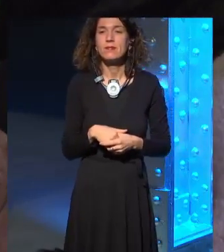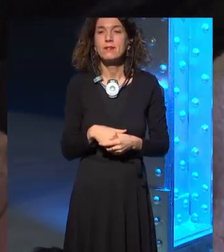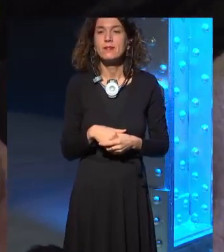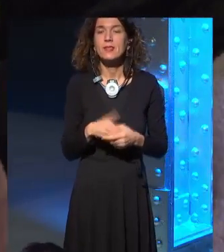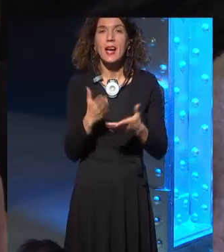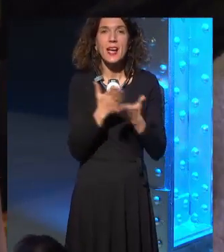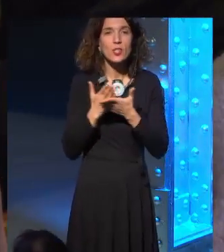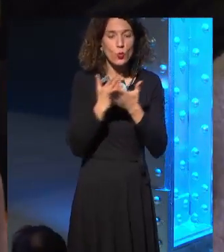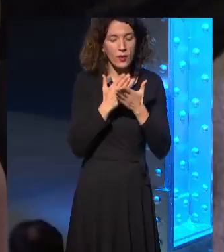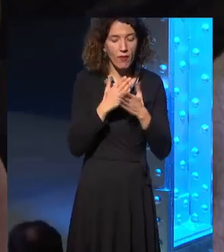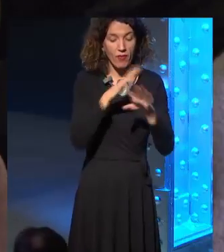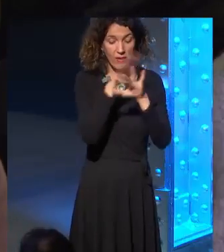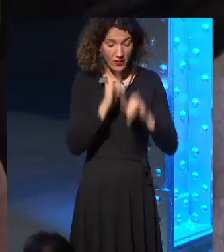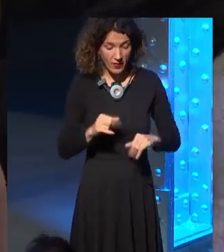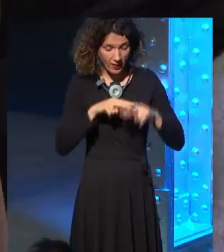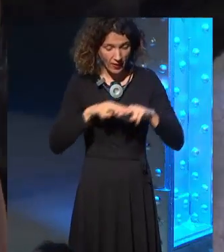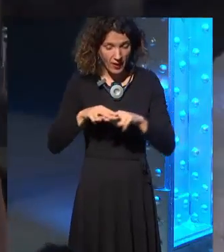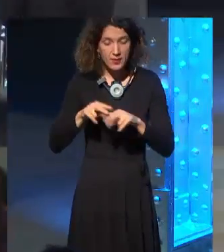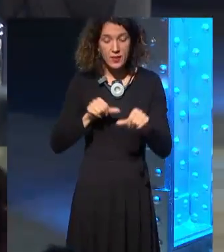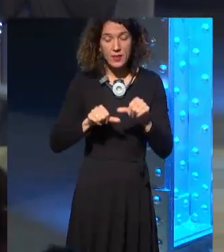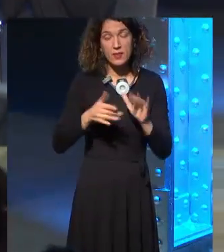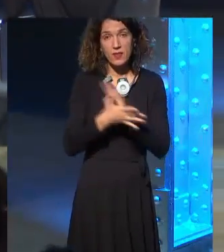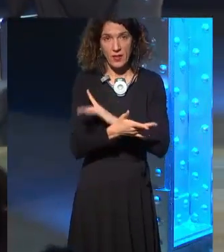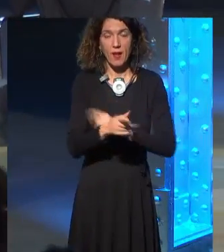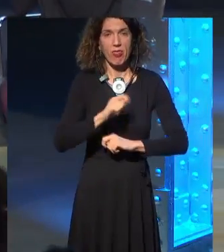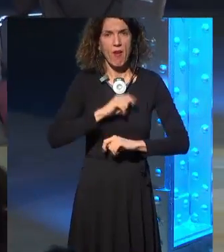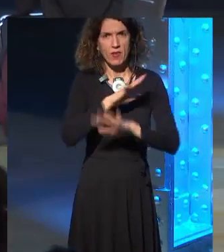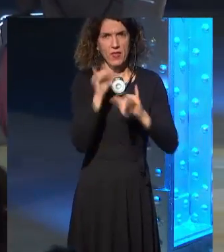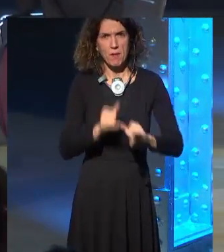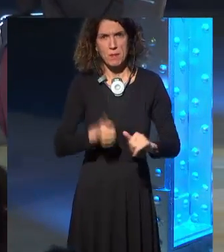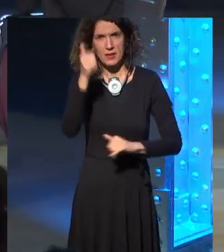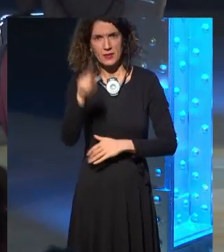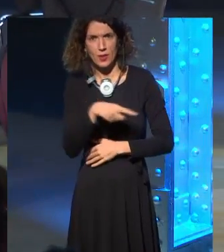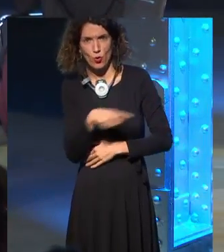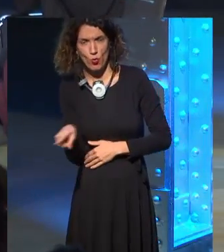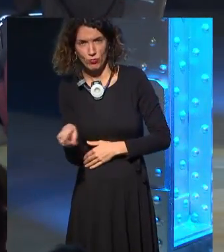Yes. Studying happiness, does that make you feel happier yourselves?